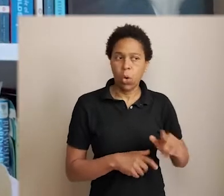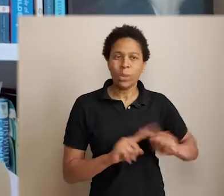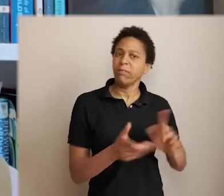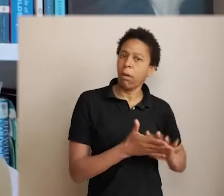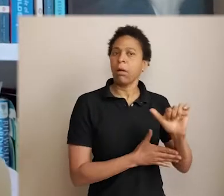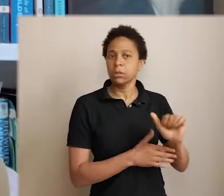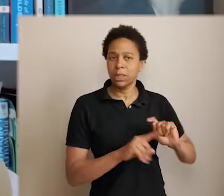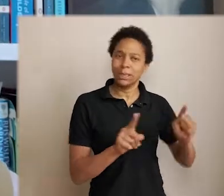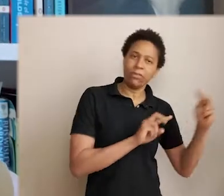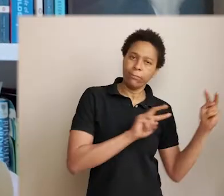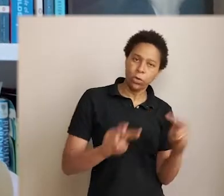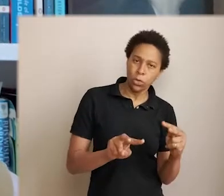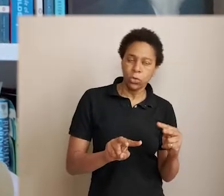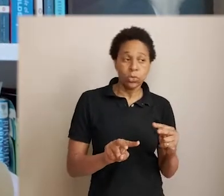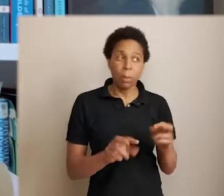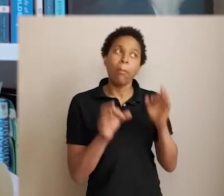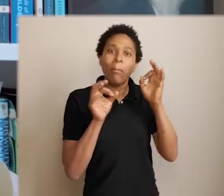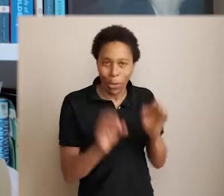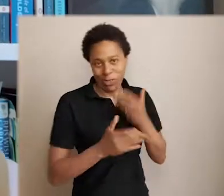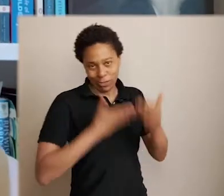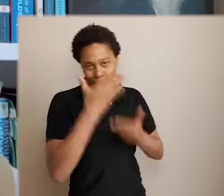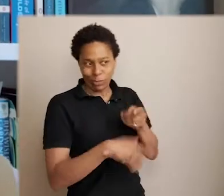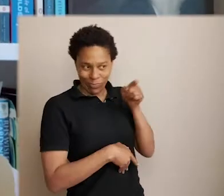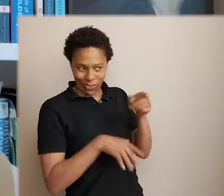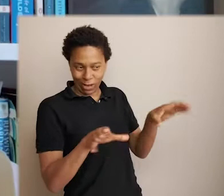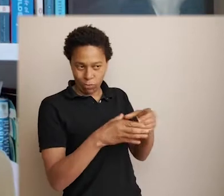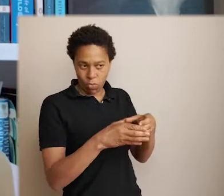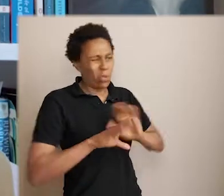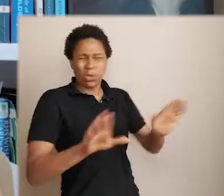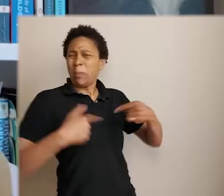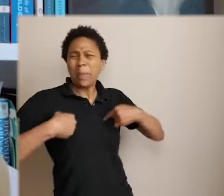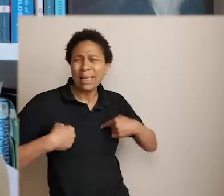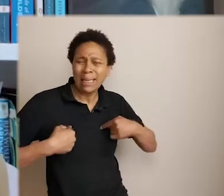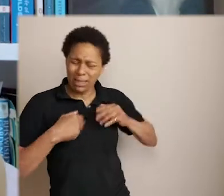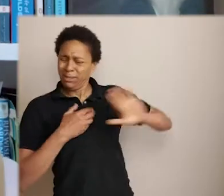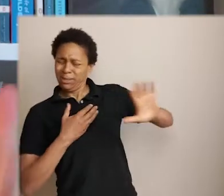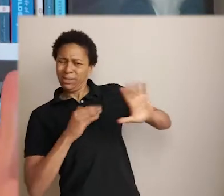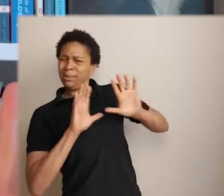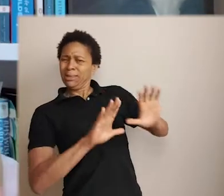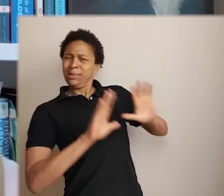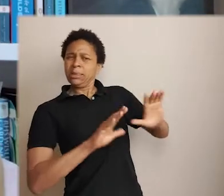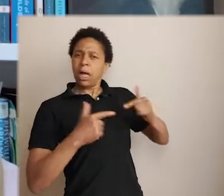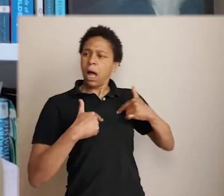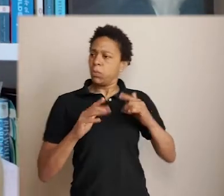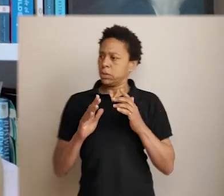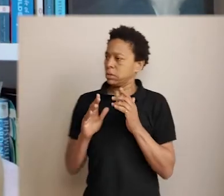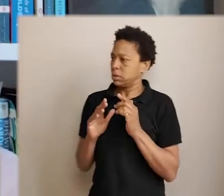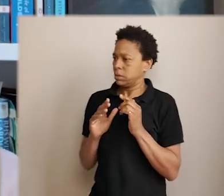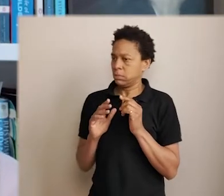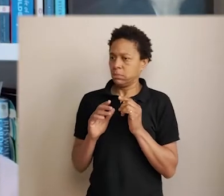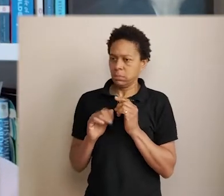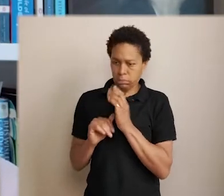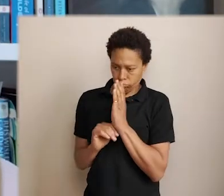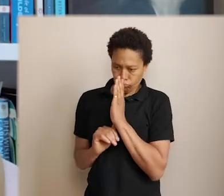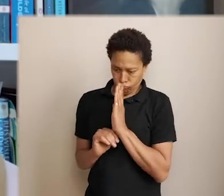counterculture. Perfect description. That wasn't me. I was the conservative with a small C. I